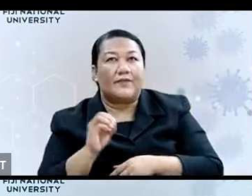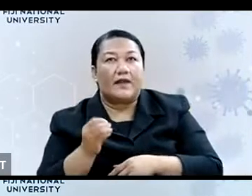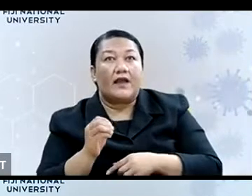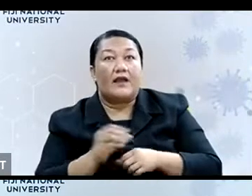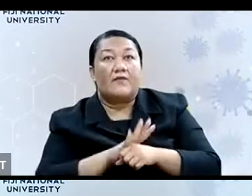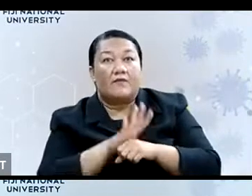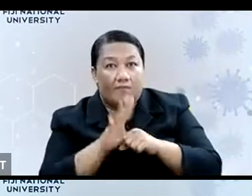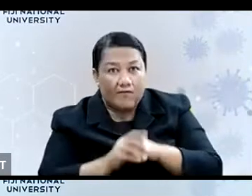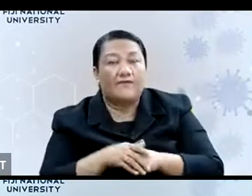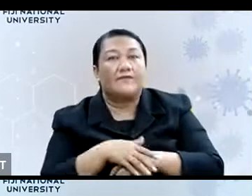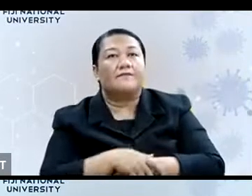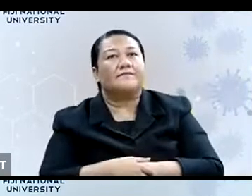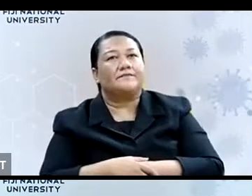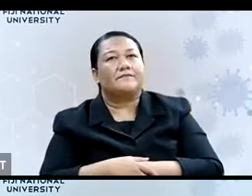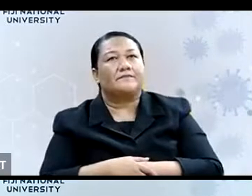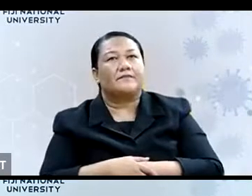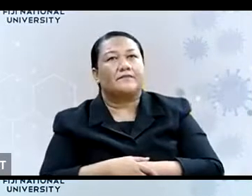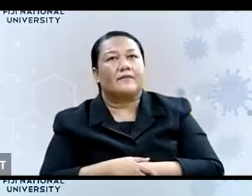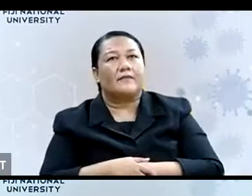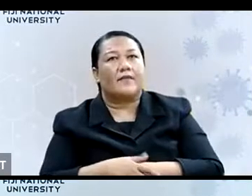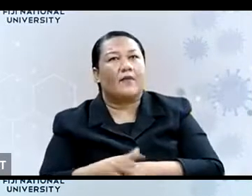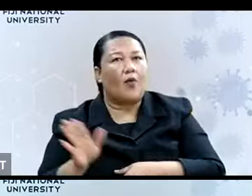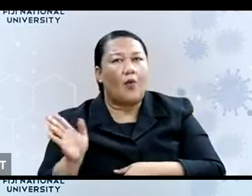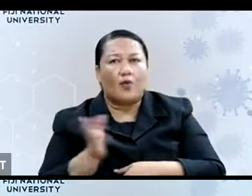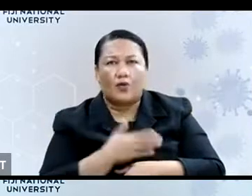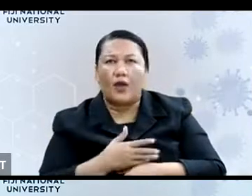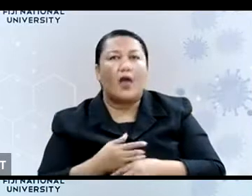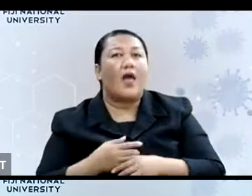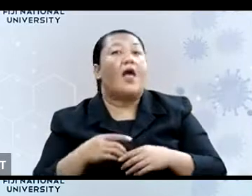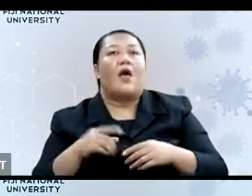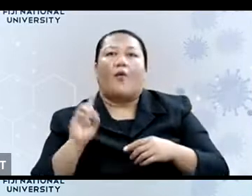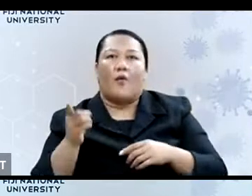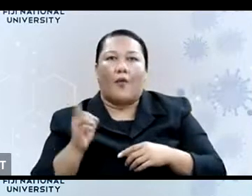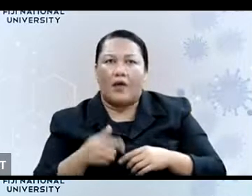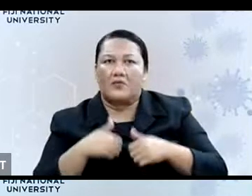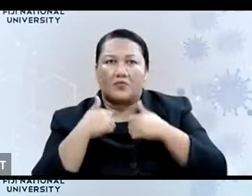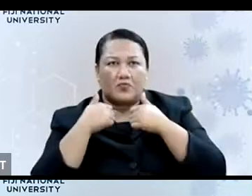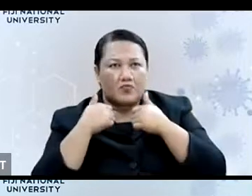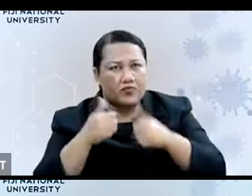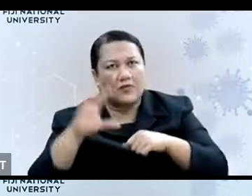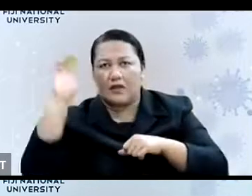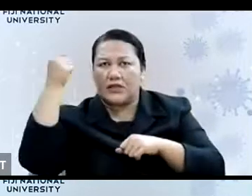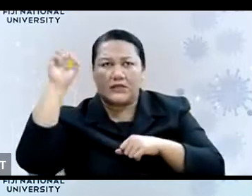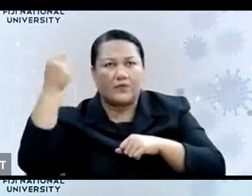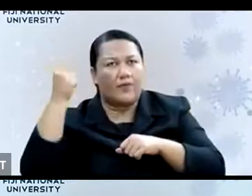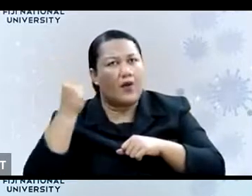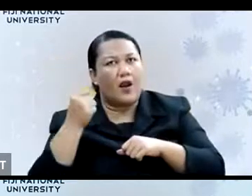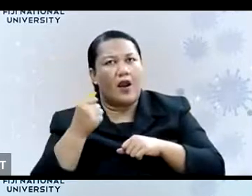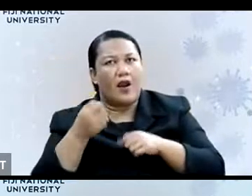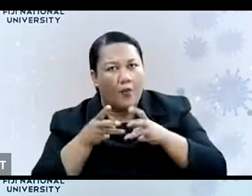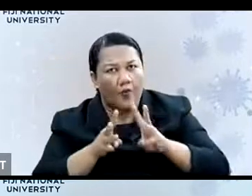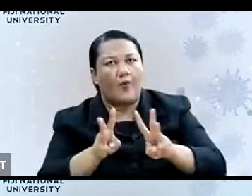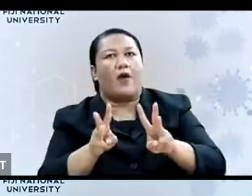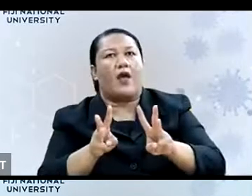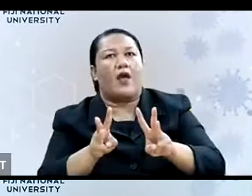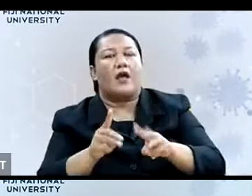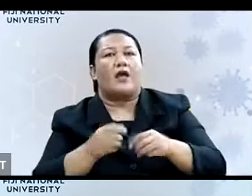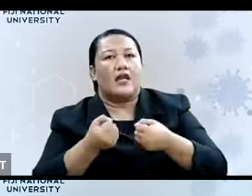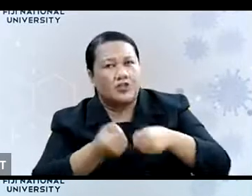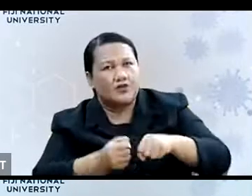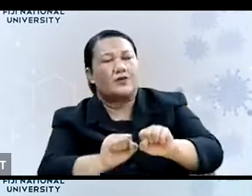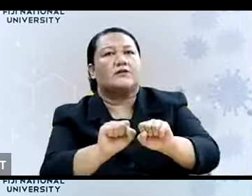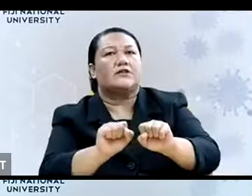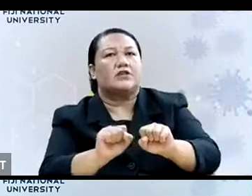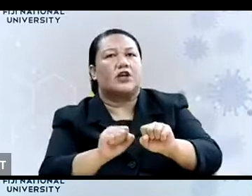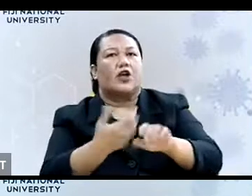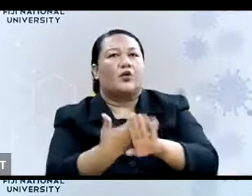altogether, seems to have turned out to be, on balance, the most successful approach in a pre-vaccine world. And I think that's